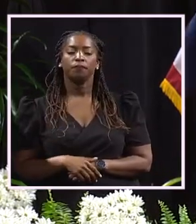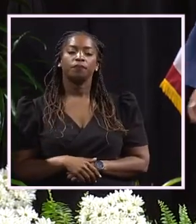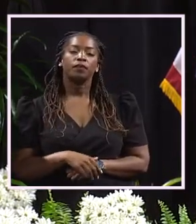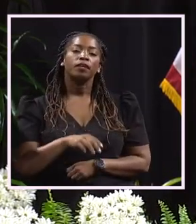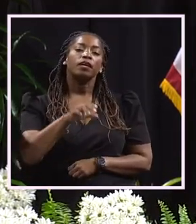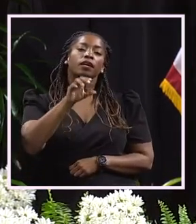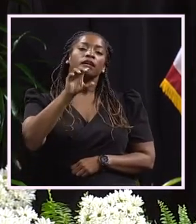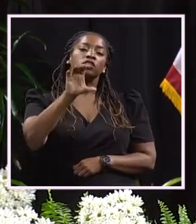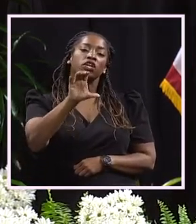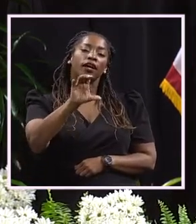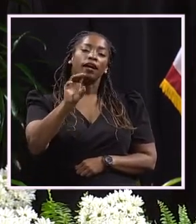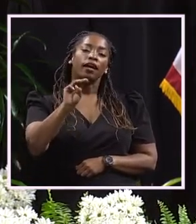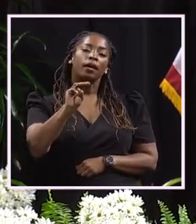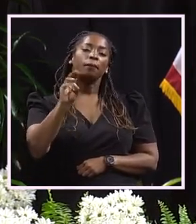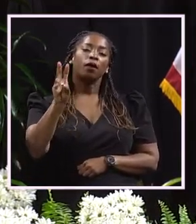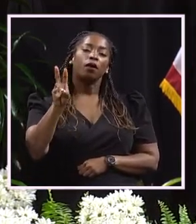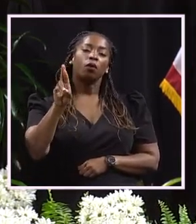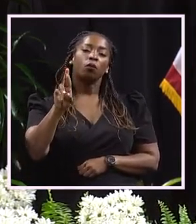Cheyenne M. Rodriguez,